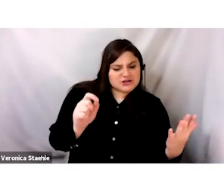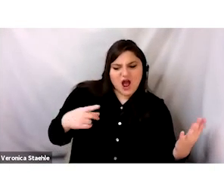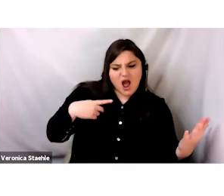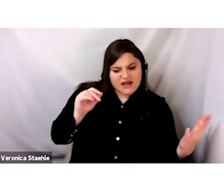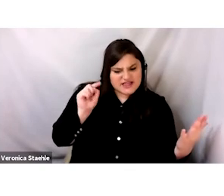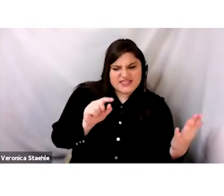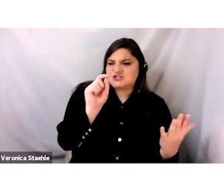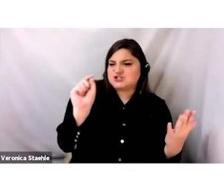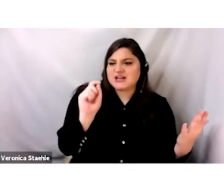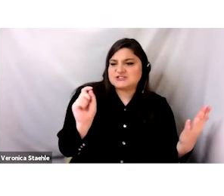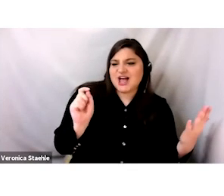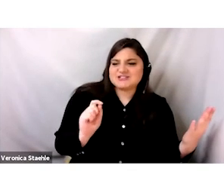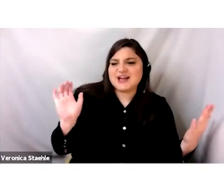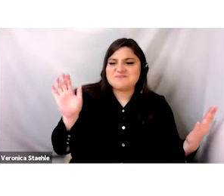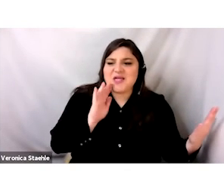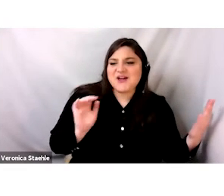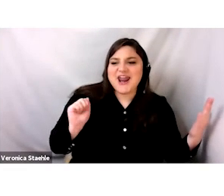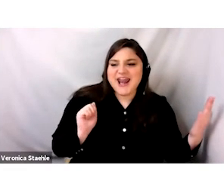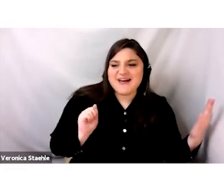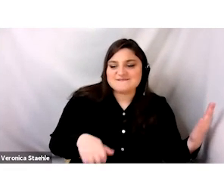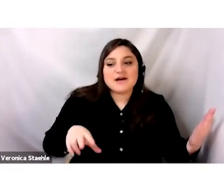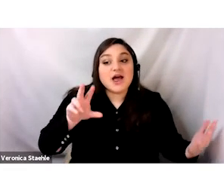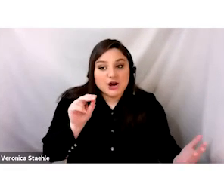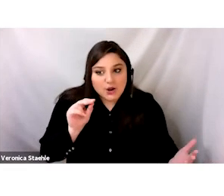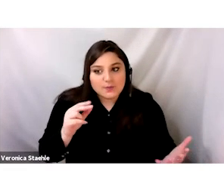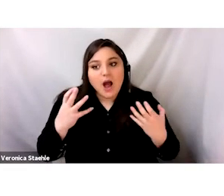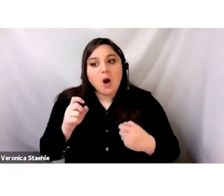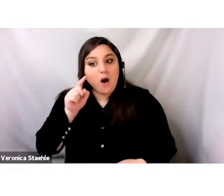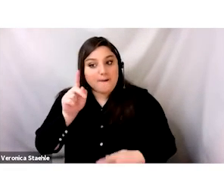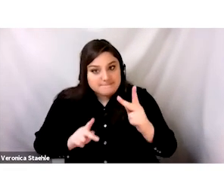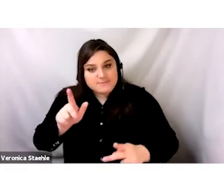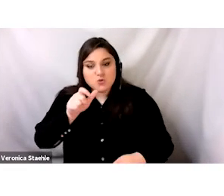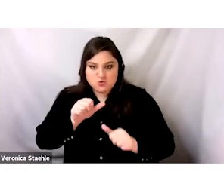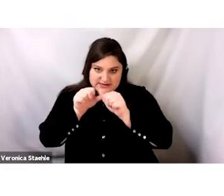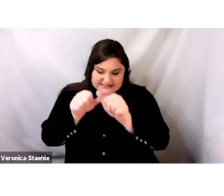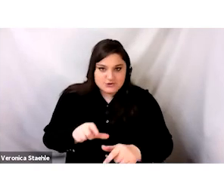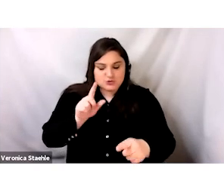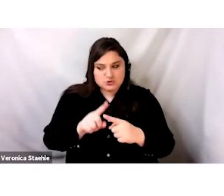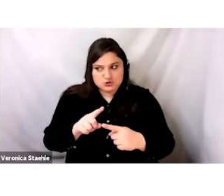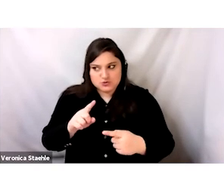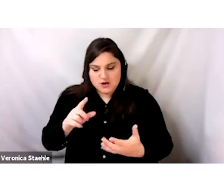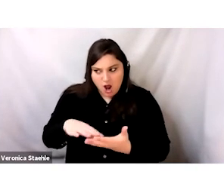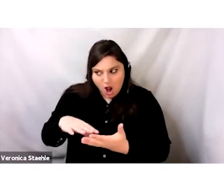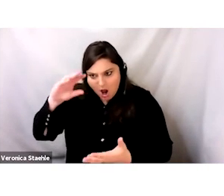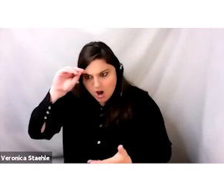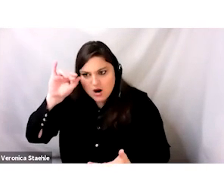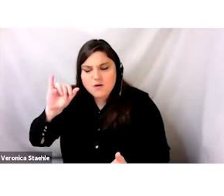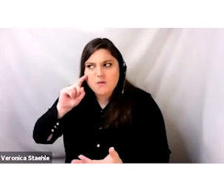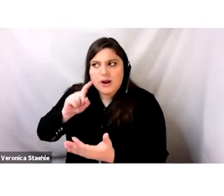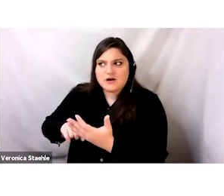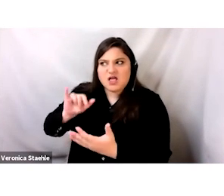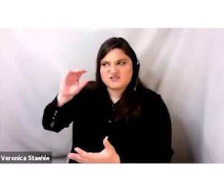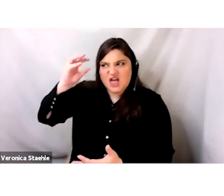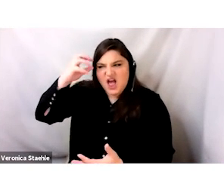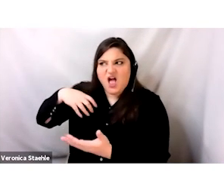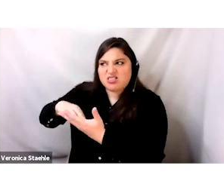this? Check. I am looking for folks to continually unlearn and challenge their perspectives, to think about, how do I shift my mindset where when I show